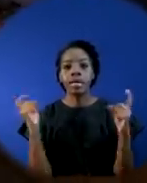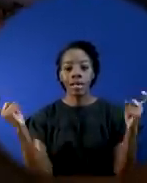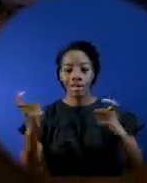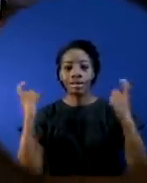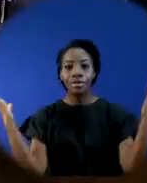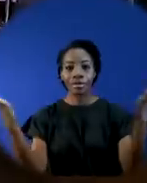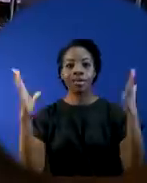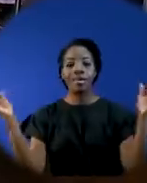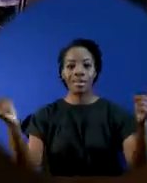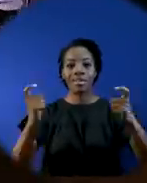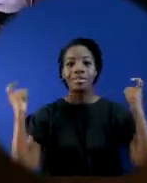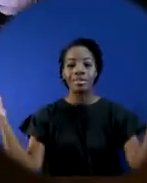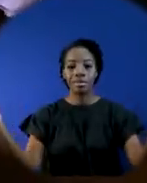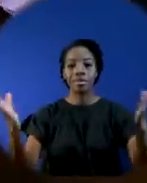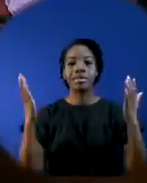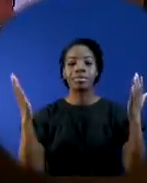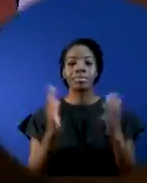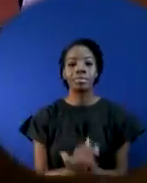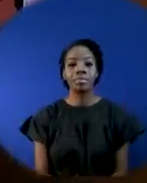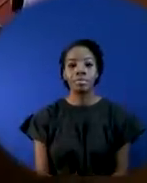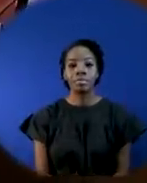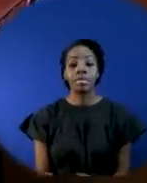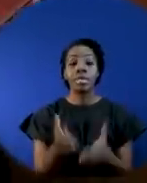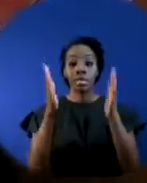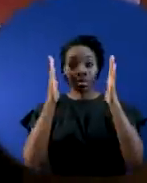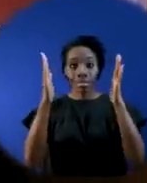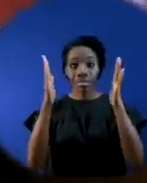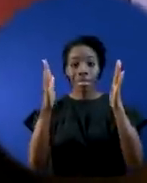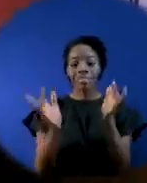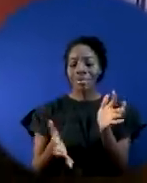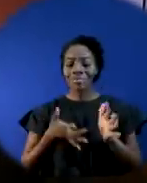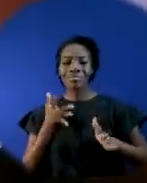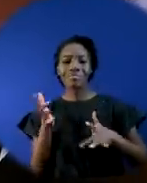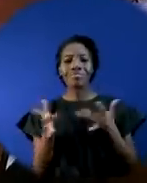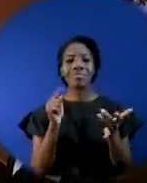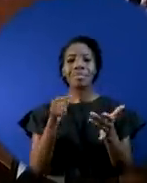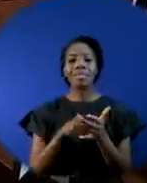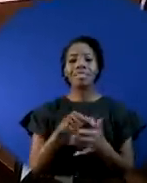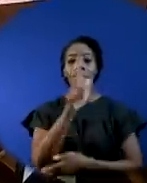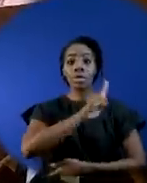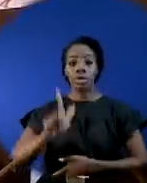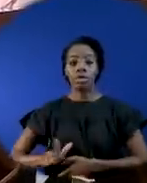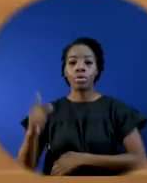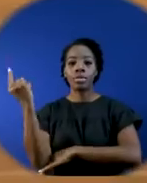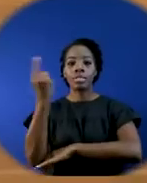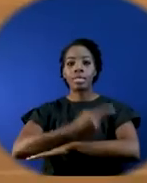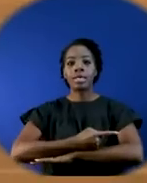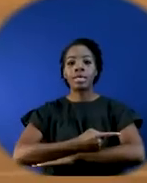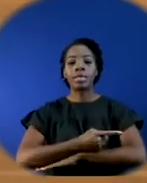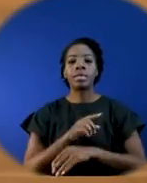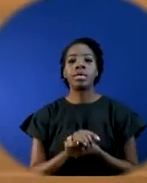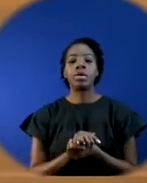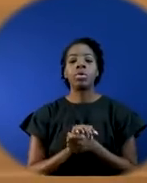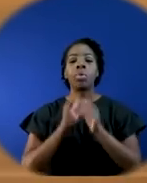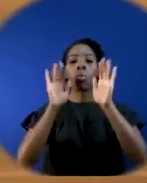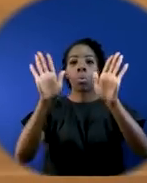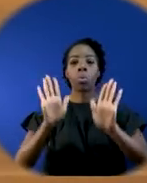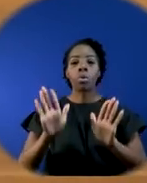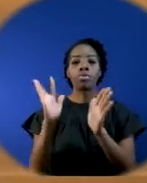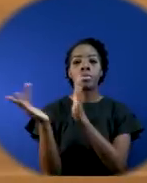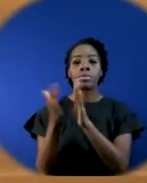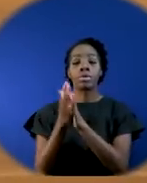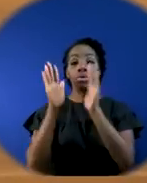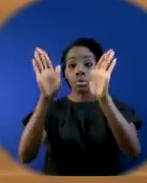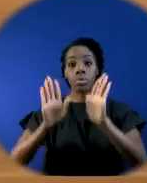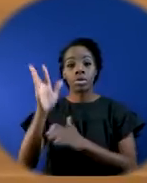Hallelujah, hallelujah, hallelujah. Listen, I'm delighted on this Lord's Day to give great praise to our great God